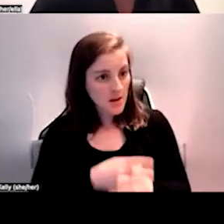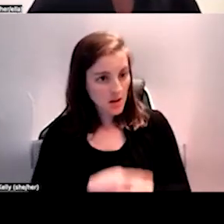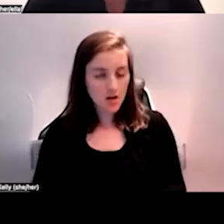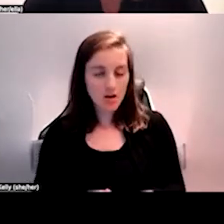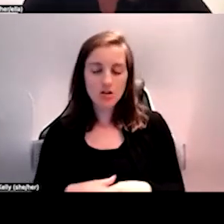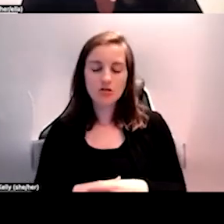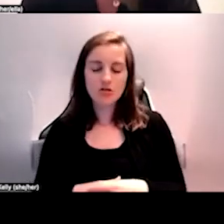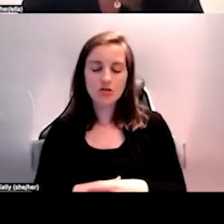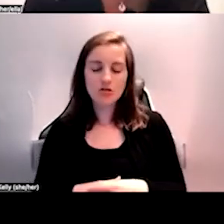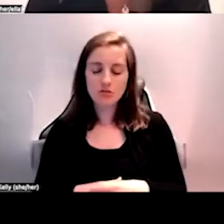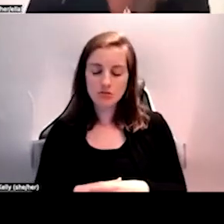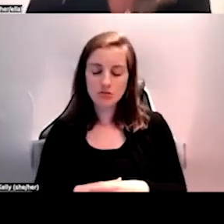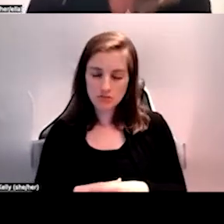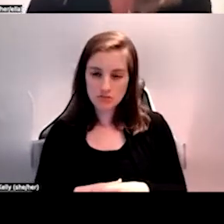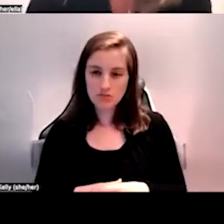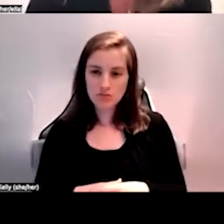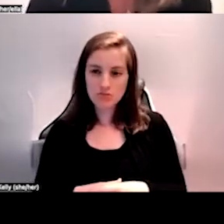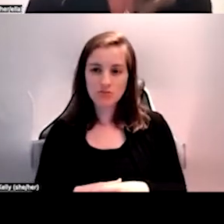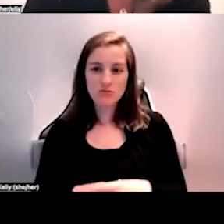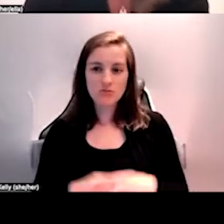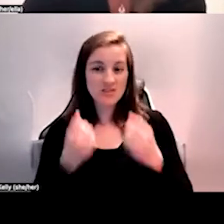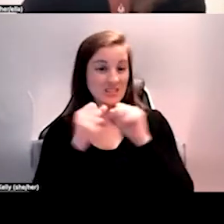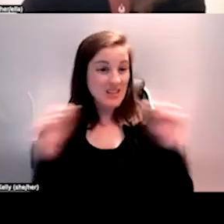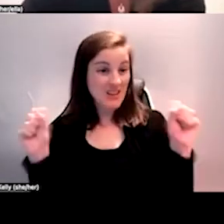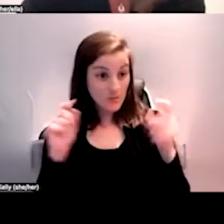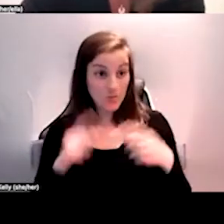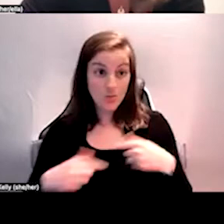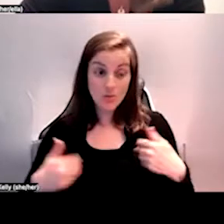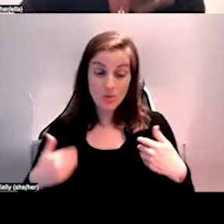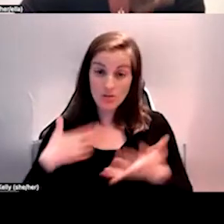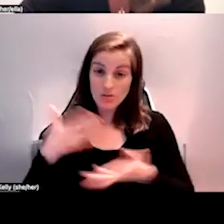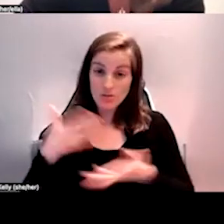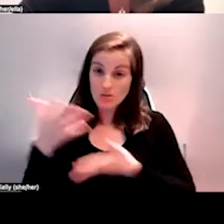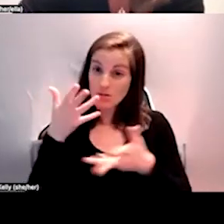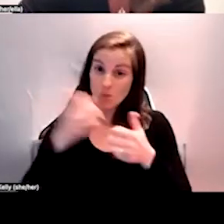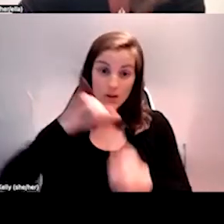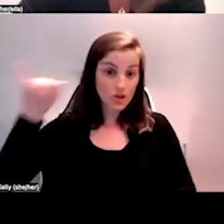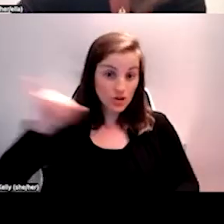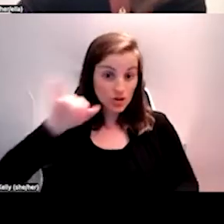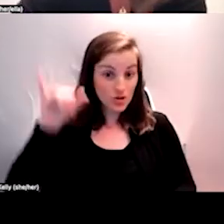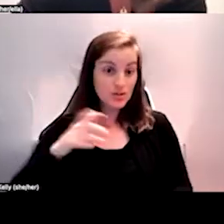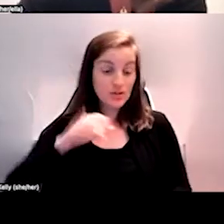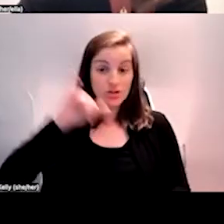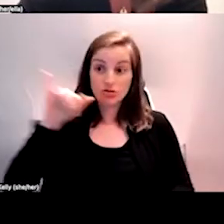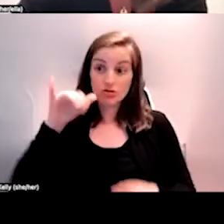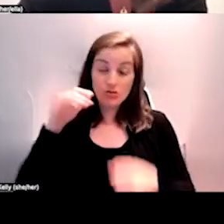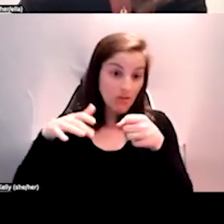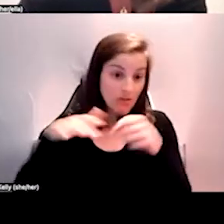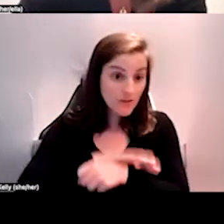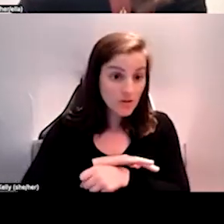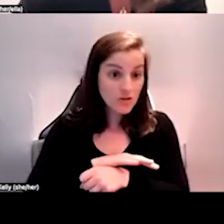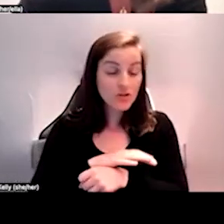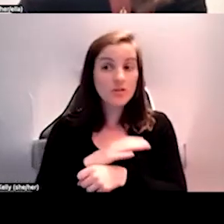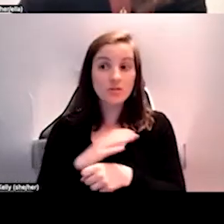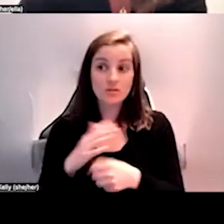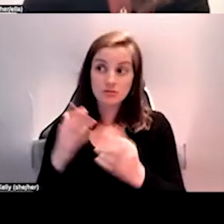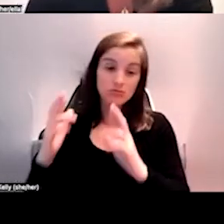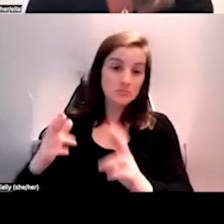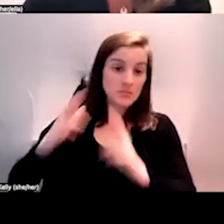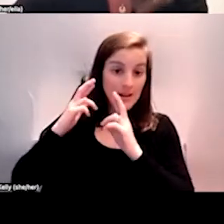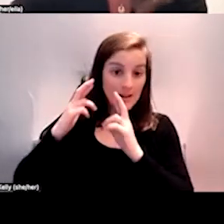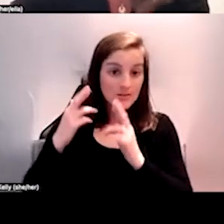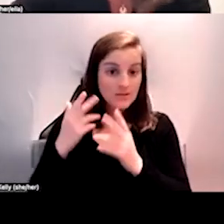to work with insurers and, actually have insurance that then really respects your own